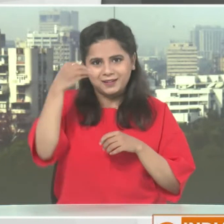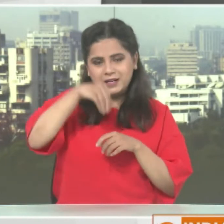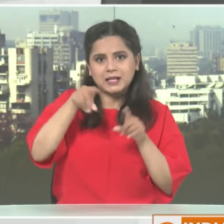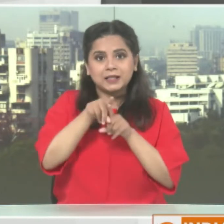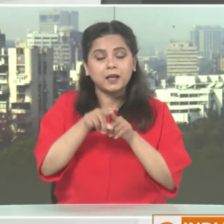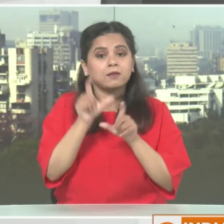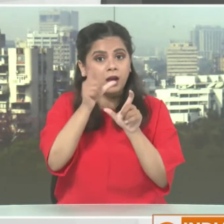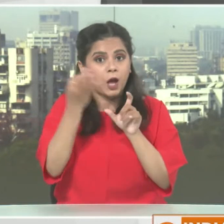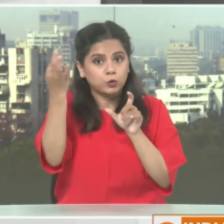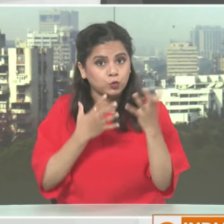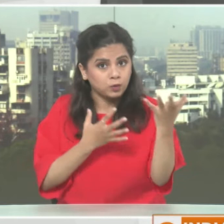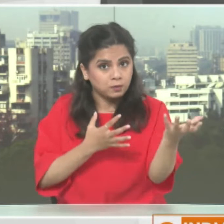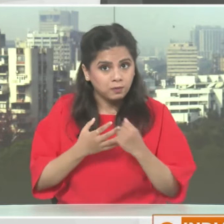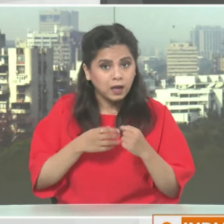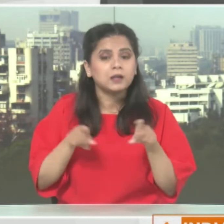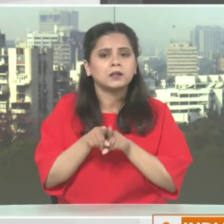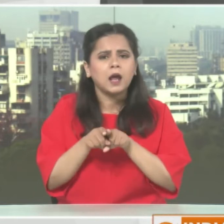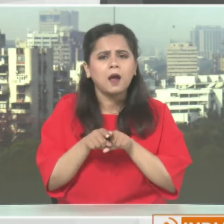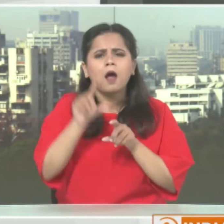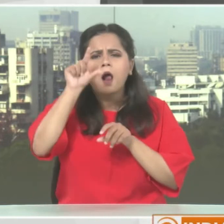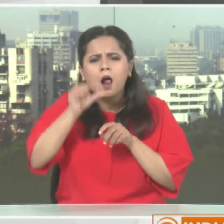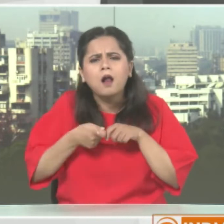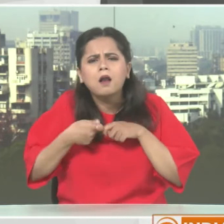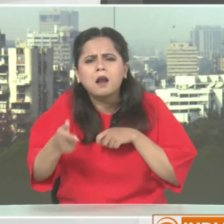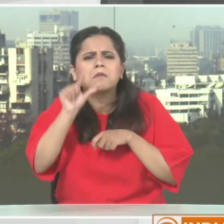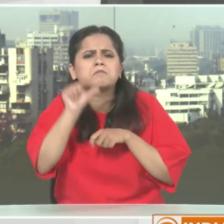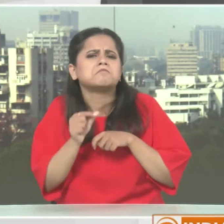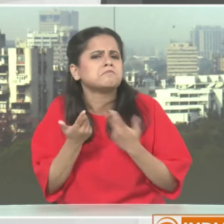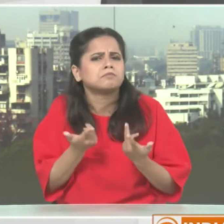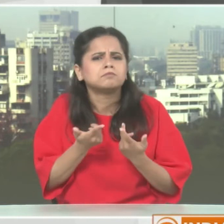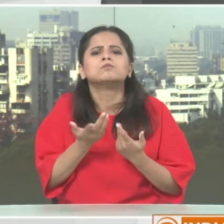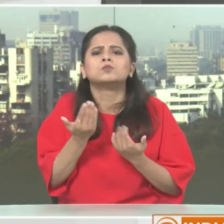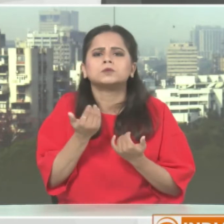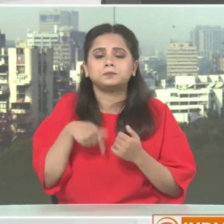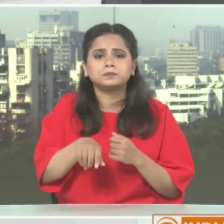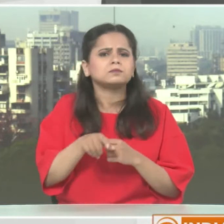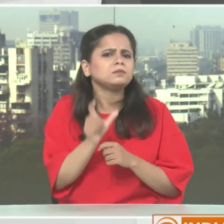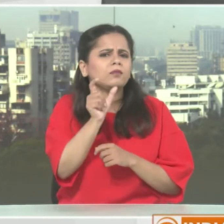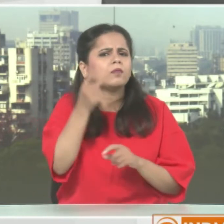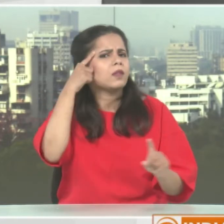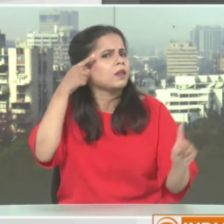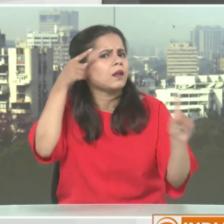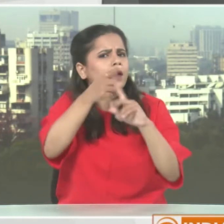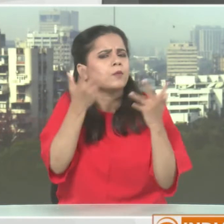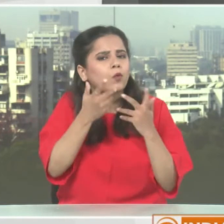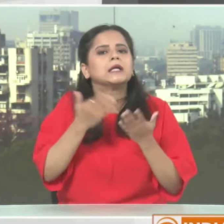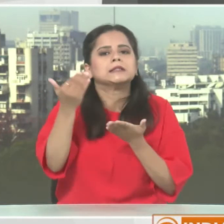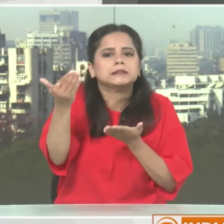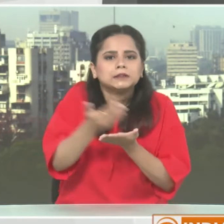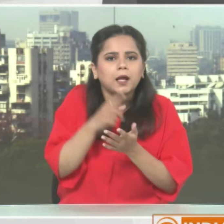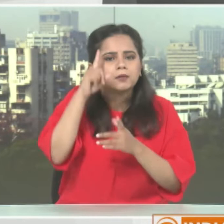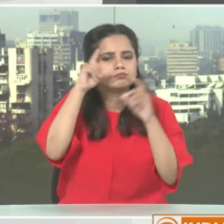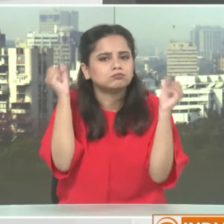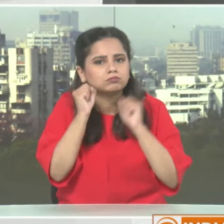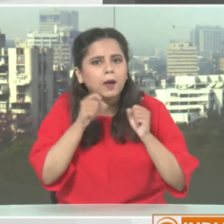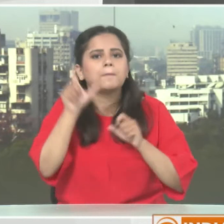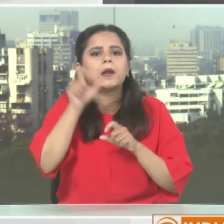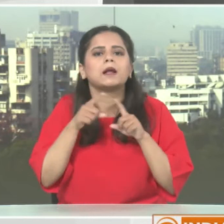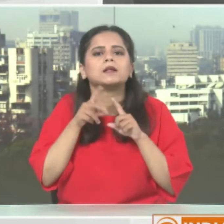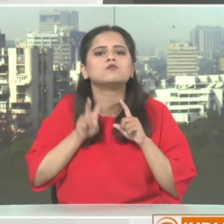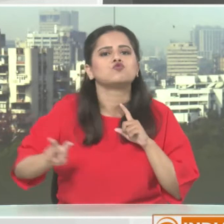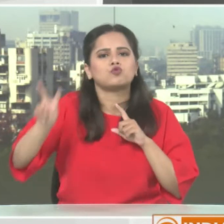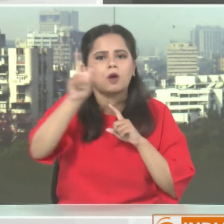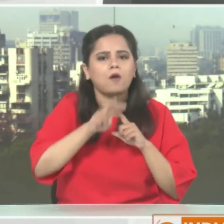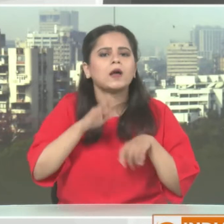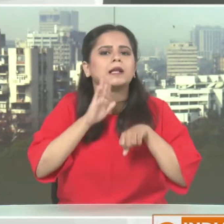card with a minimum spent. Overall, the card aims to ensure a safe, convenient and improved travel experience